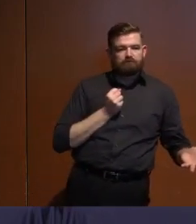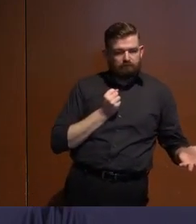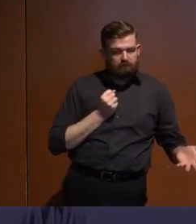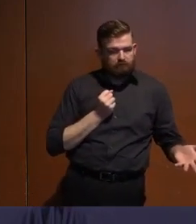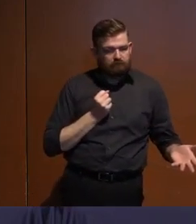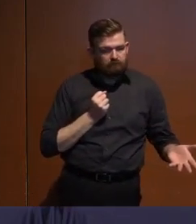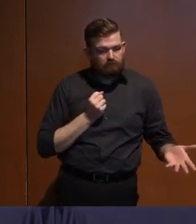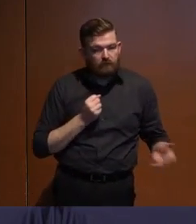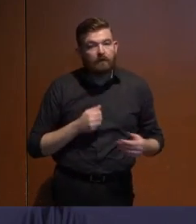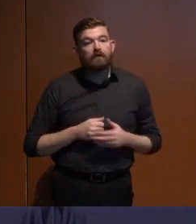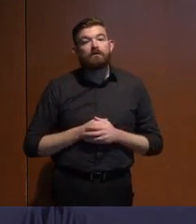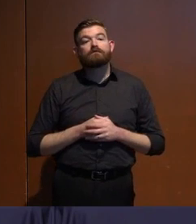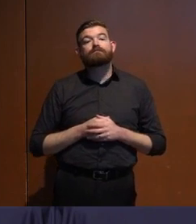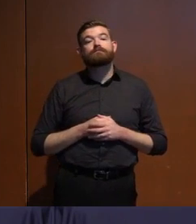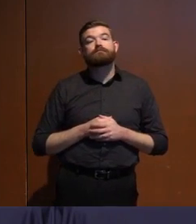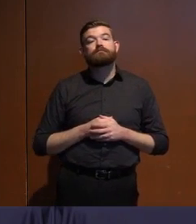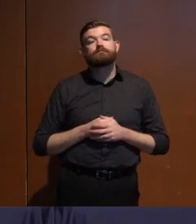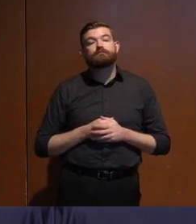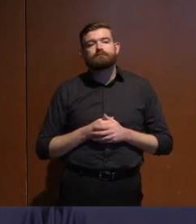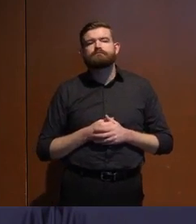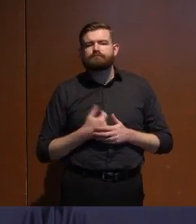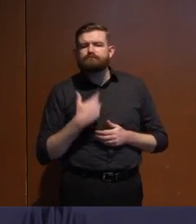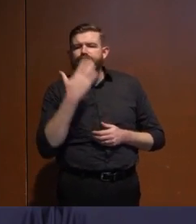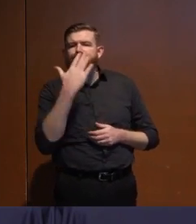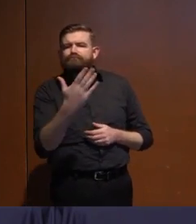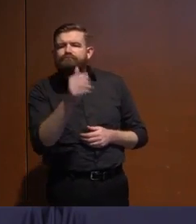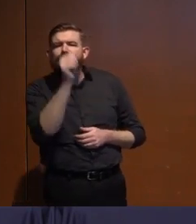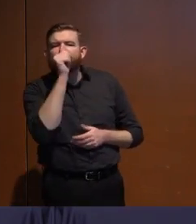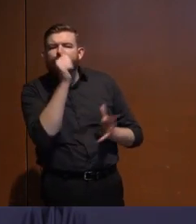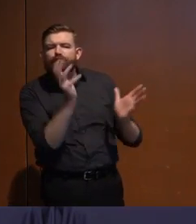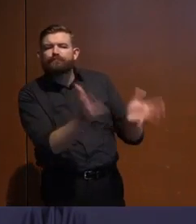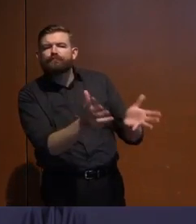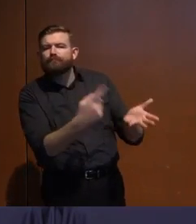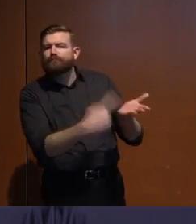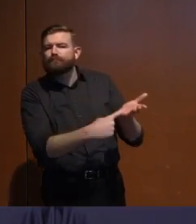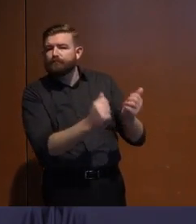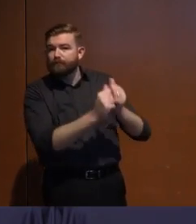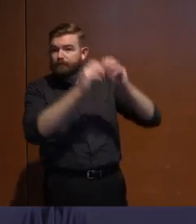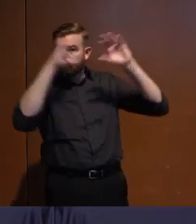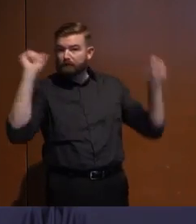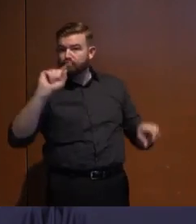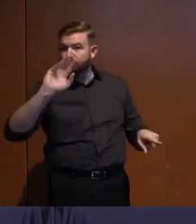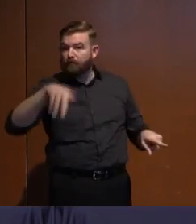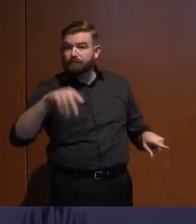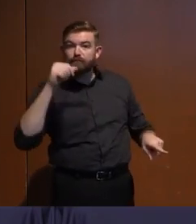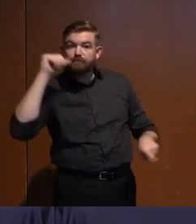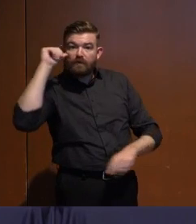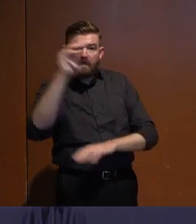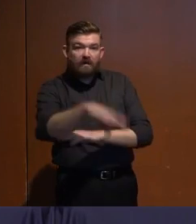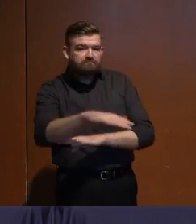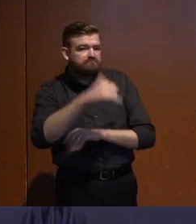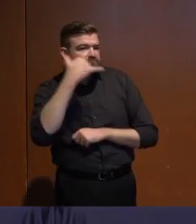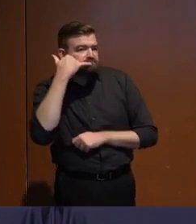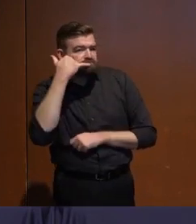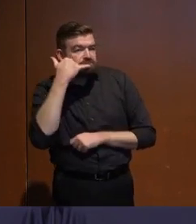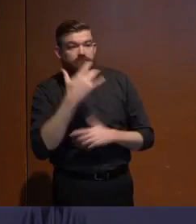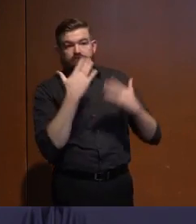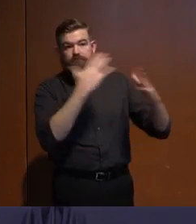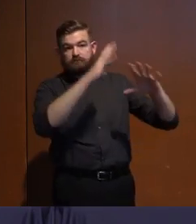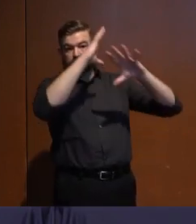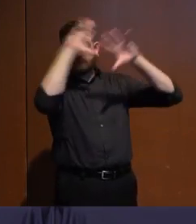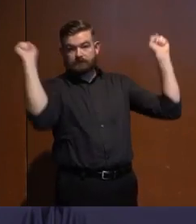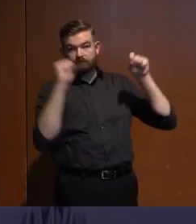good private one-on-one conversation with President Trump yesterday afternoon. I thanked him for the support that